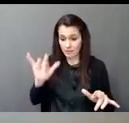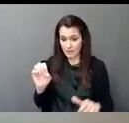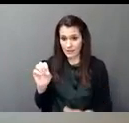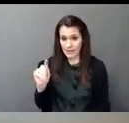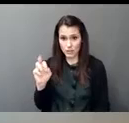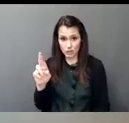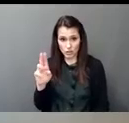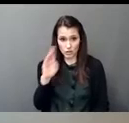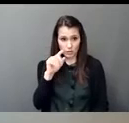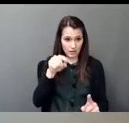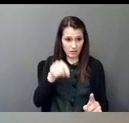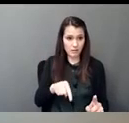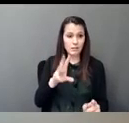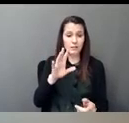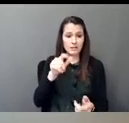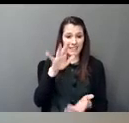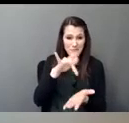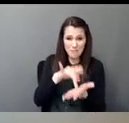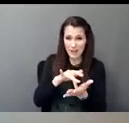the hot jobs for